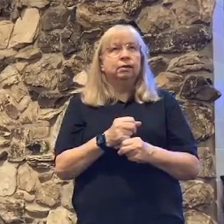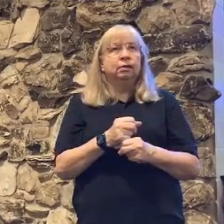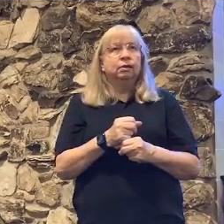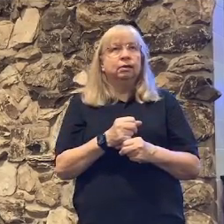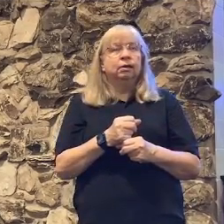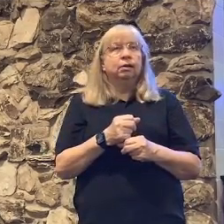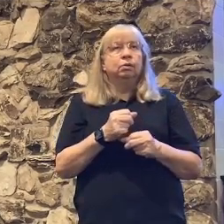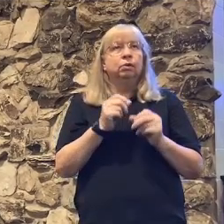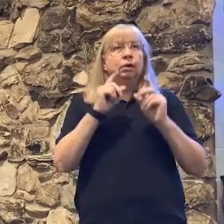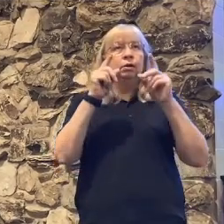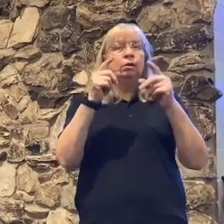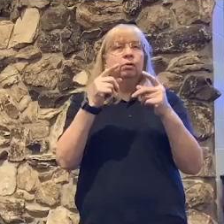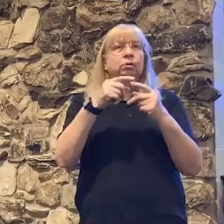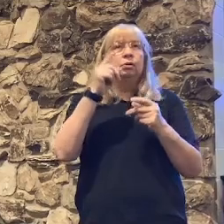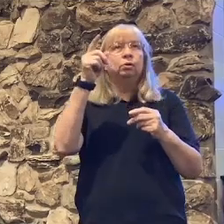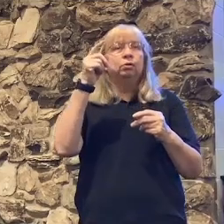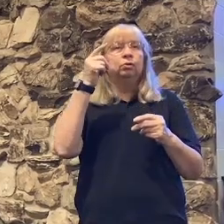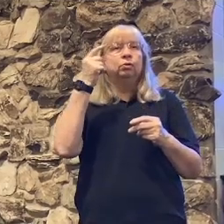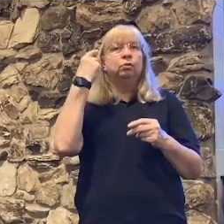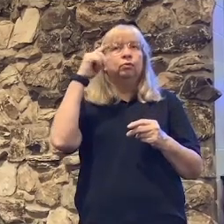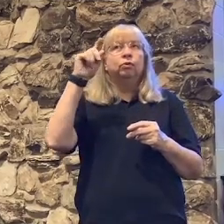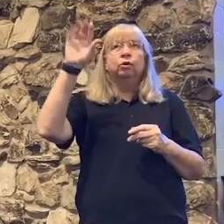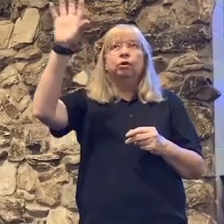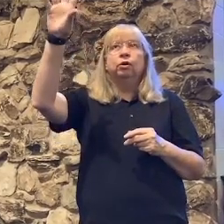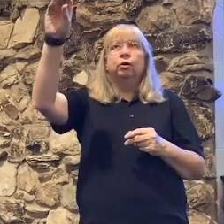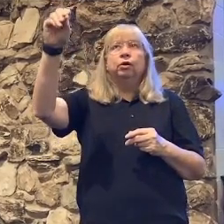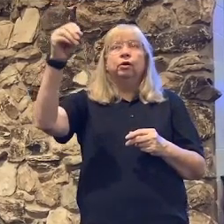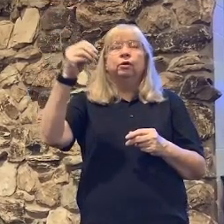We come to you for grace.